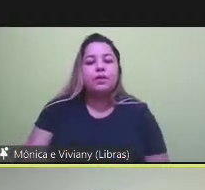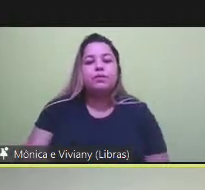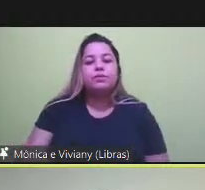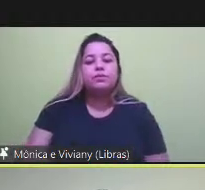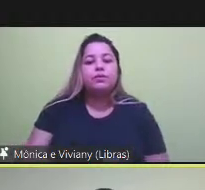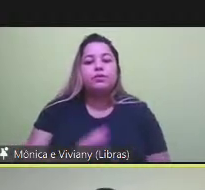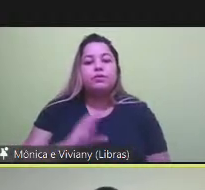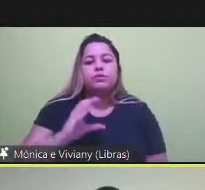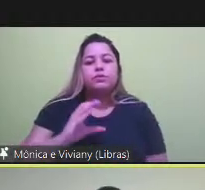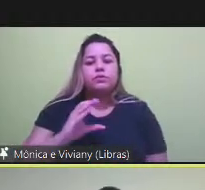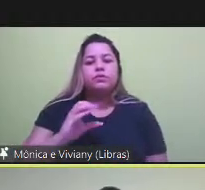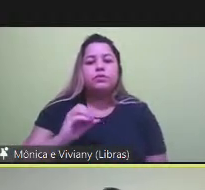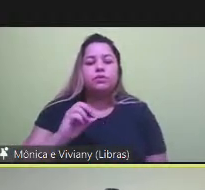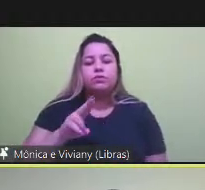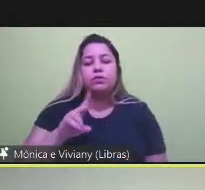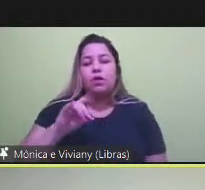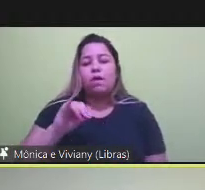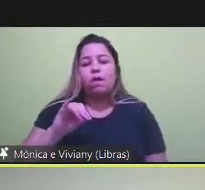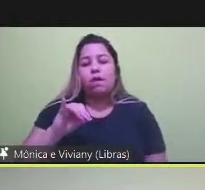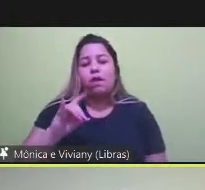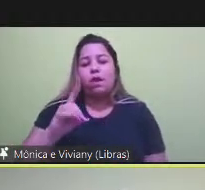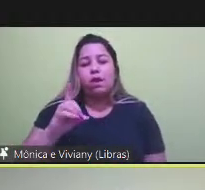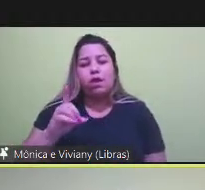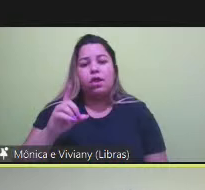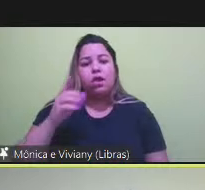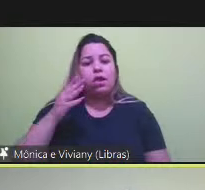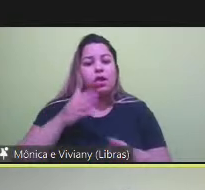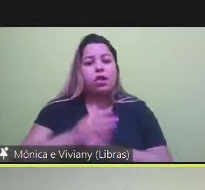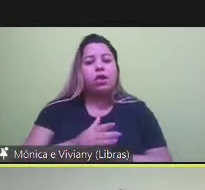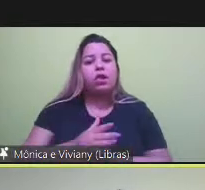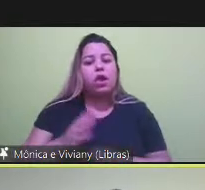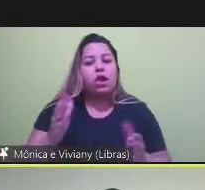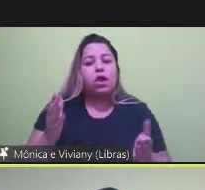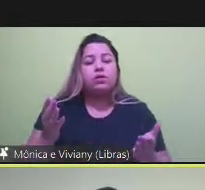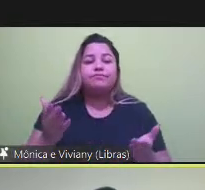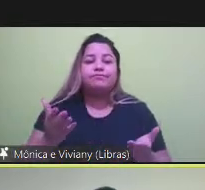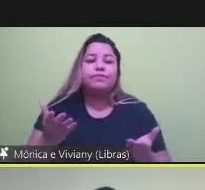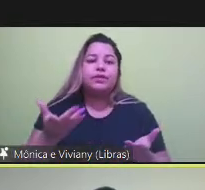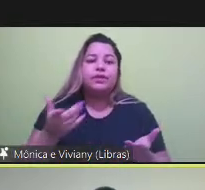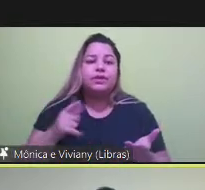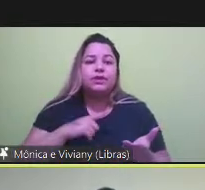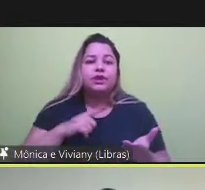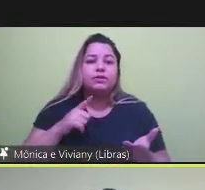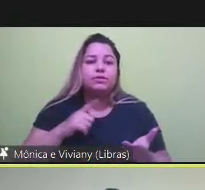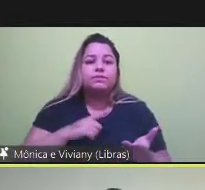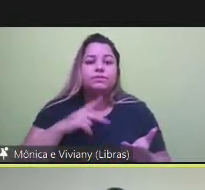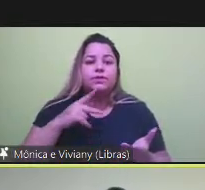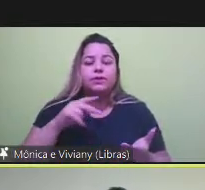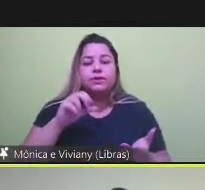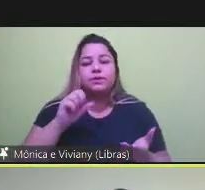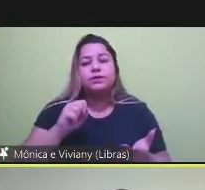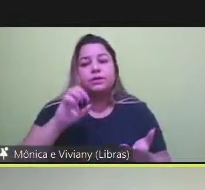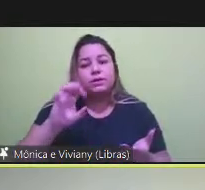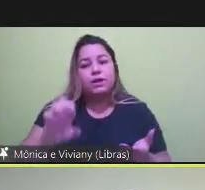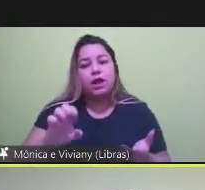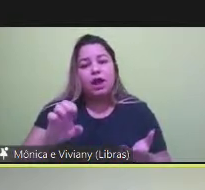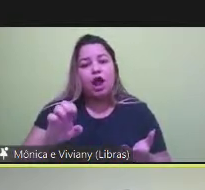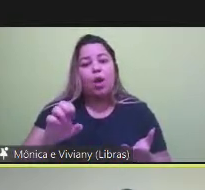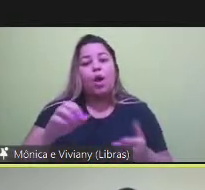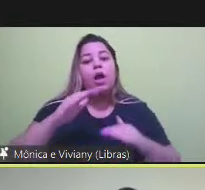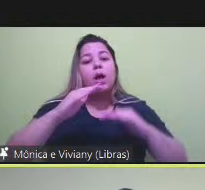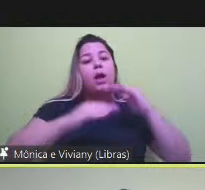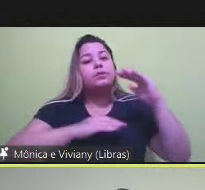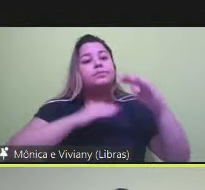The theme from COVID got on recently. We also have within PSC the program